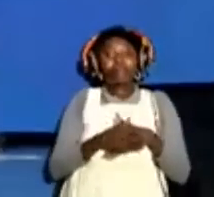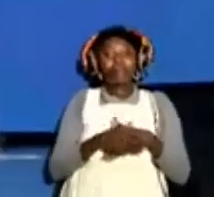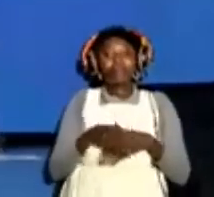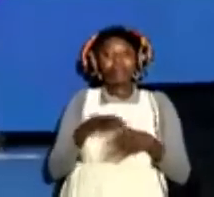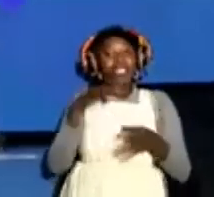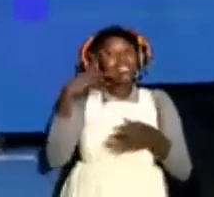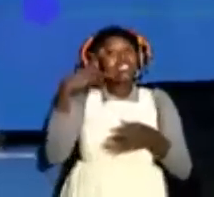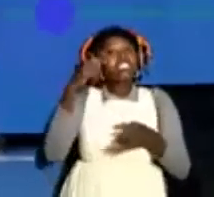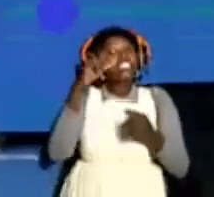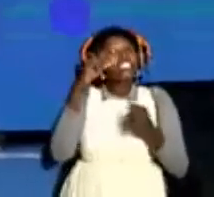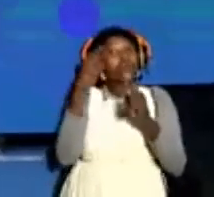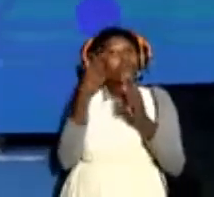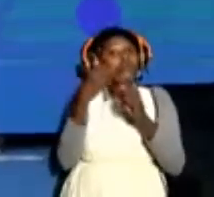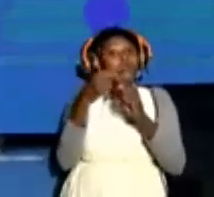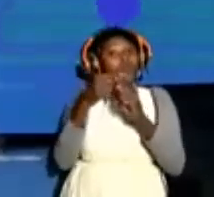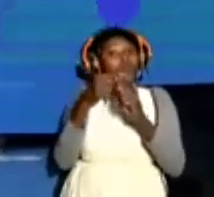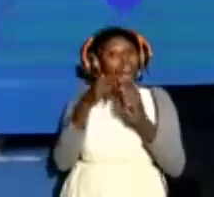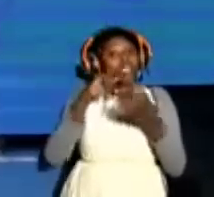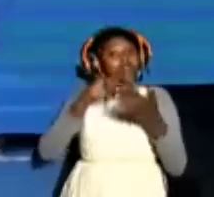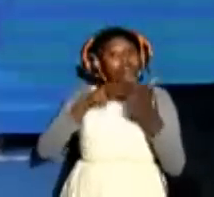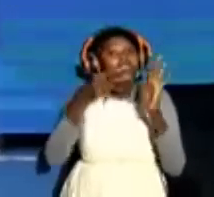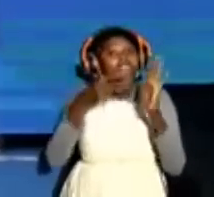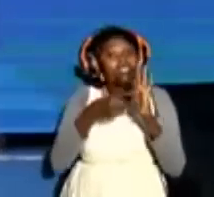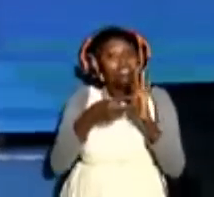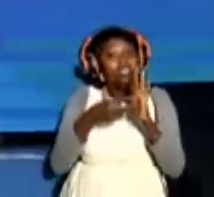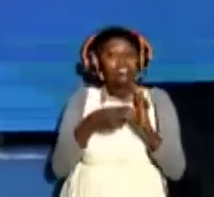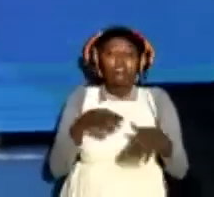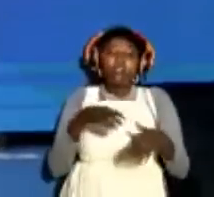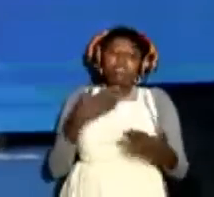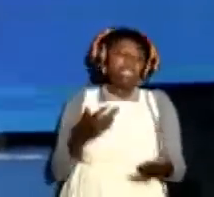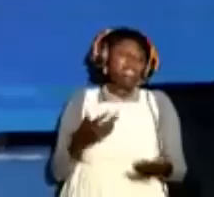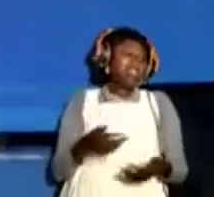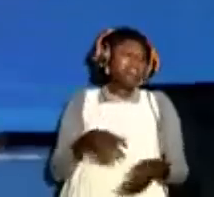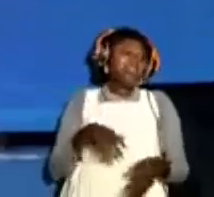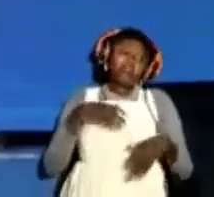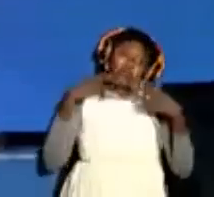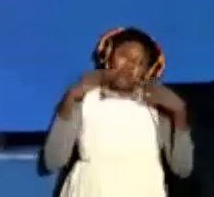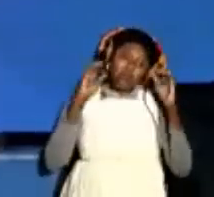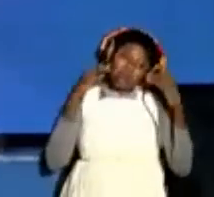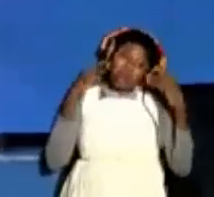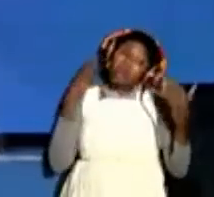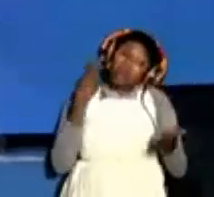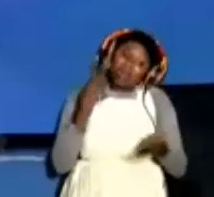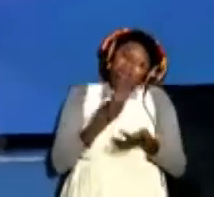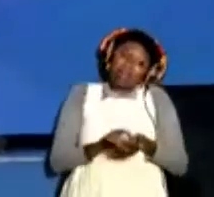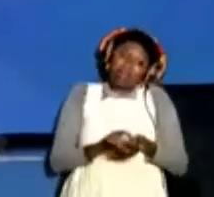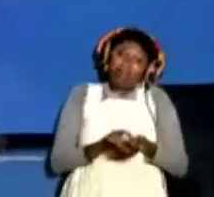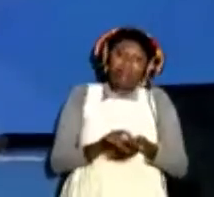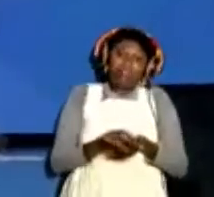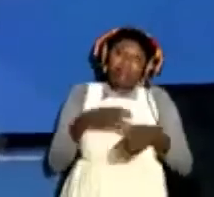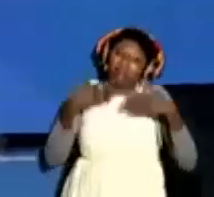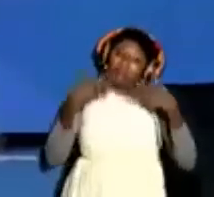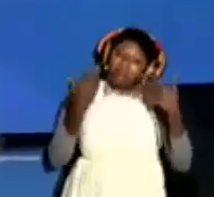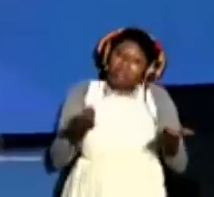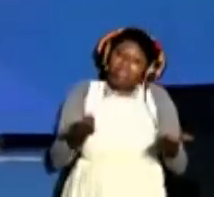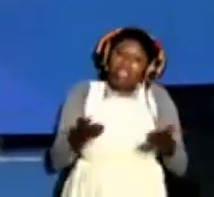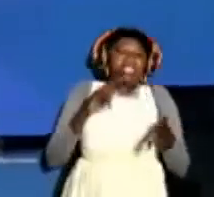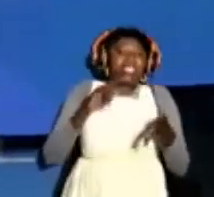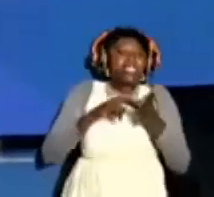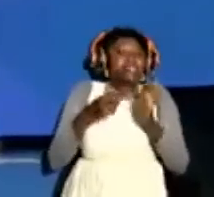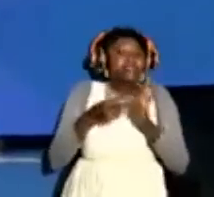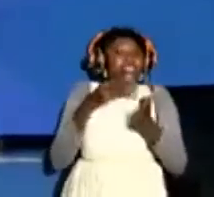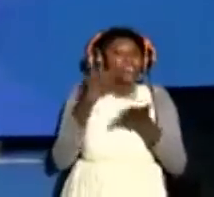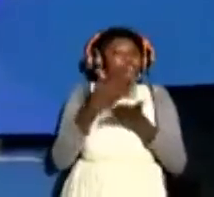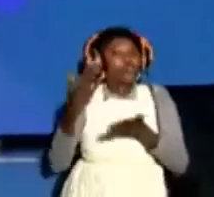You know, the word nevertheless means that notwithstanding, which means there are things that are going